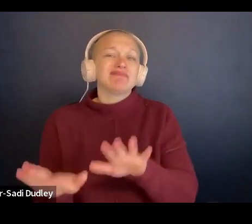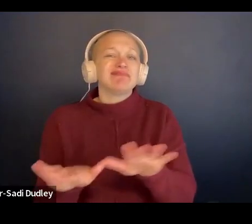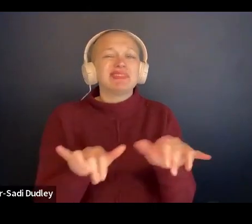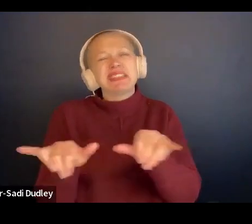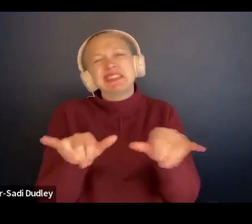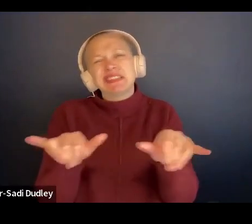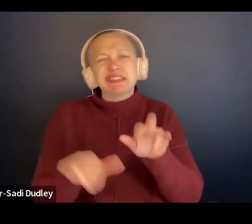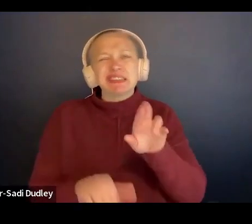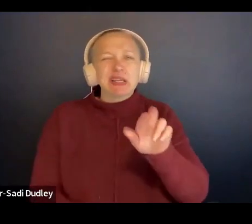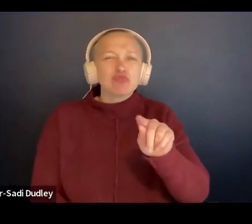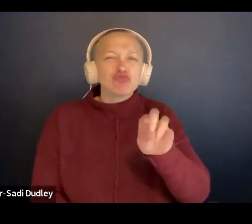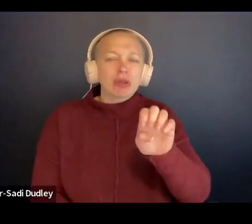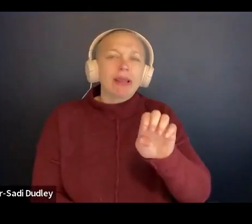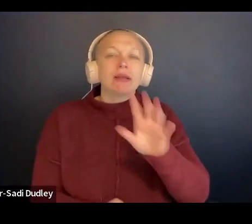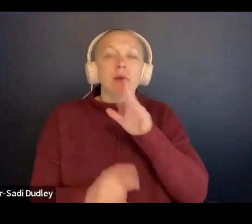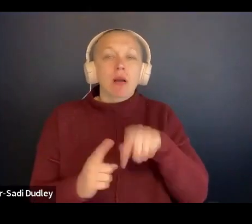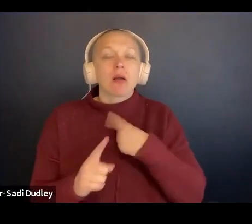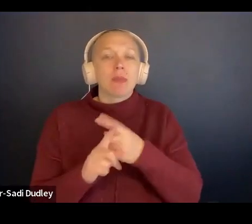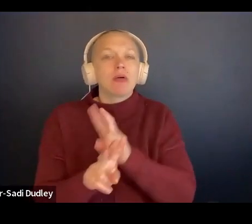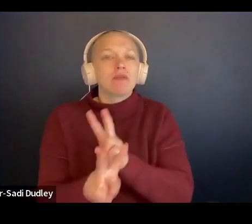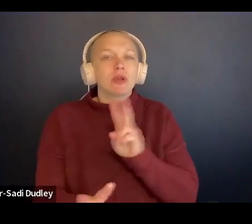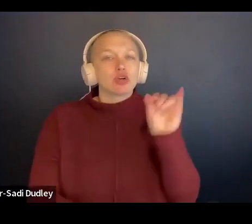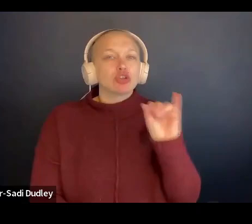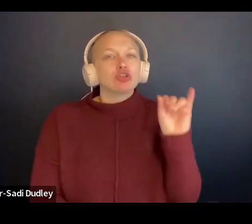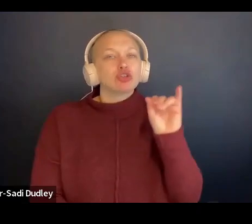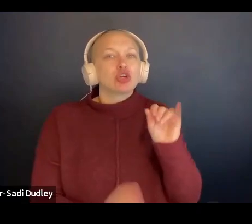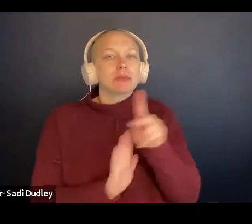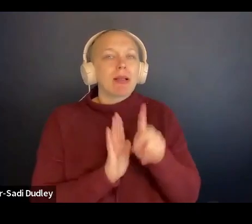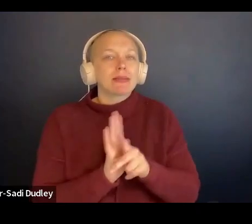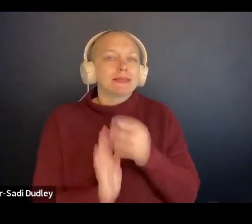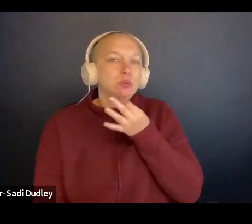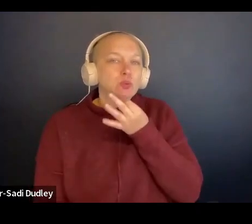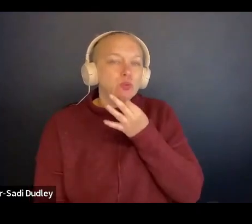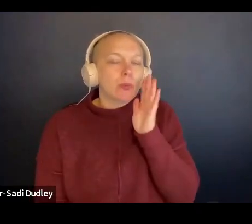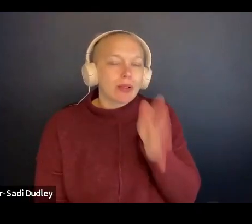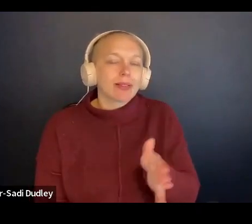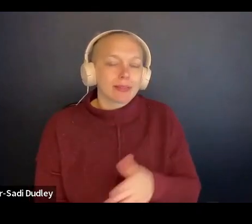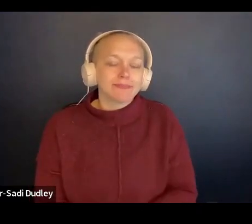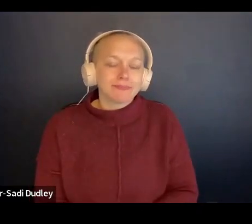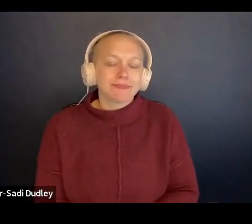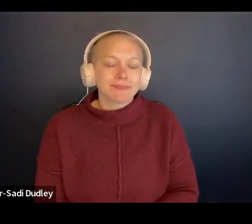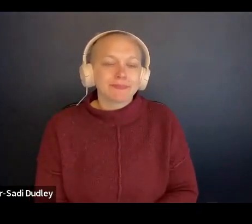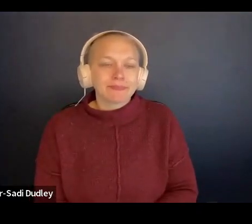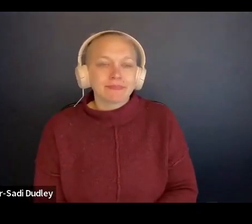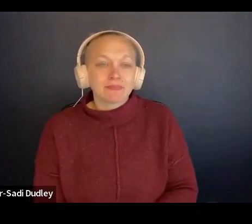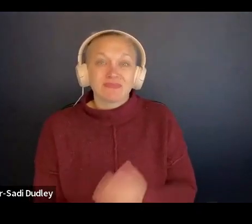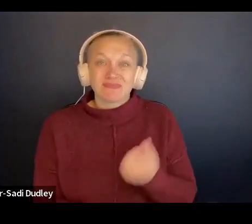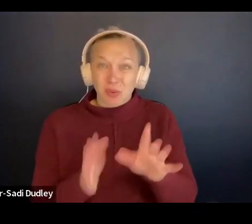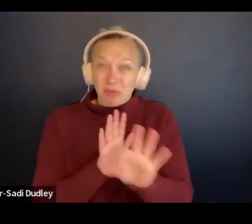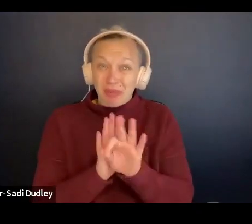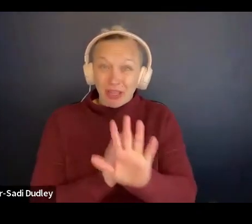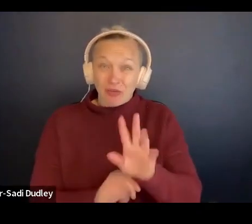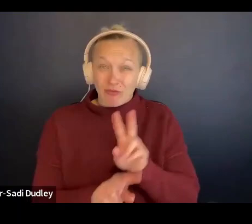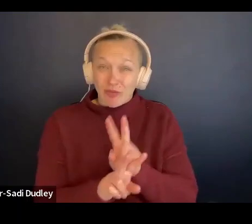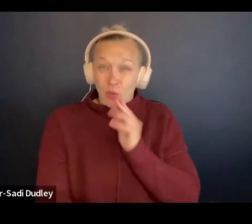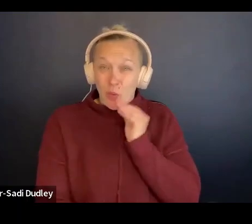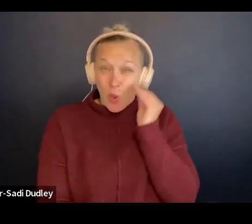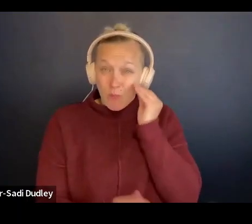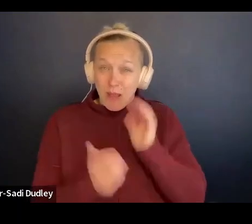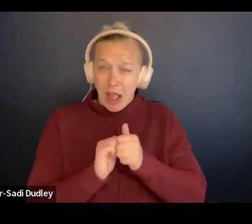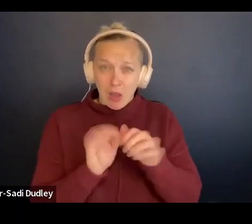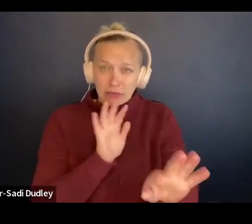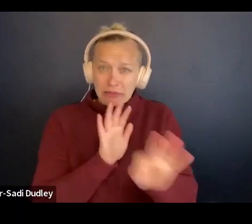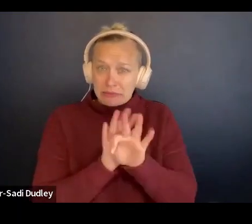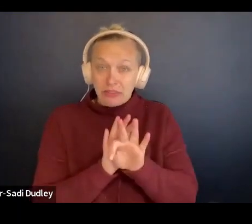I'll talk about funeral insurance policies here in the next couple slides. So choosing a funeral home, visit